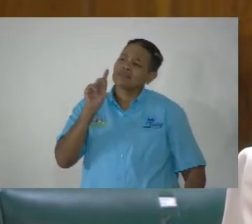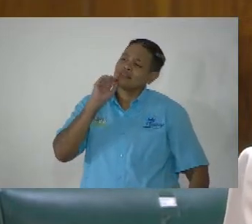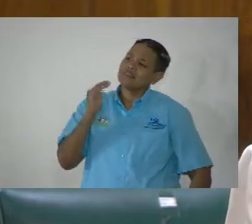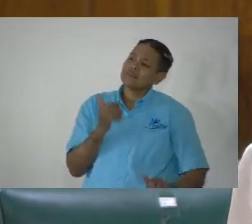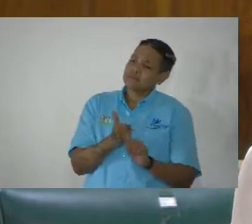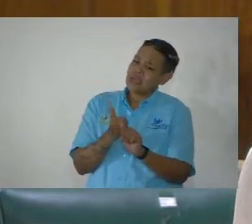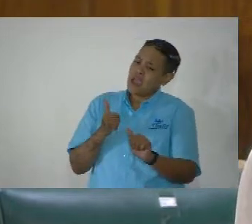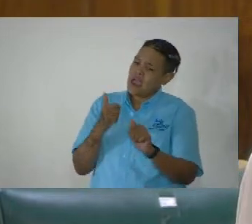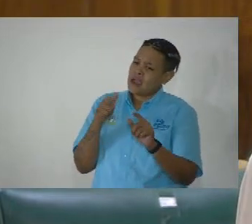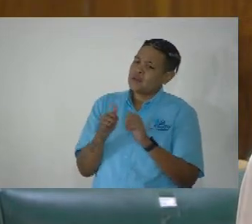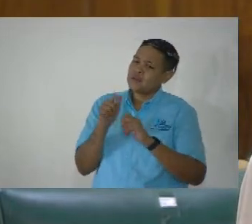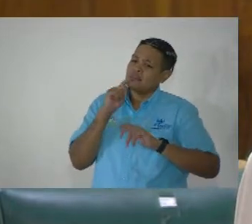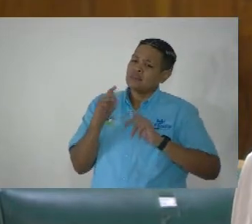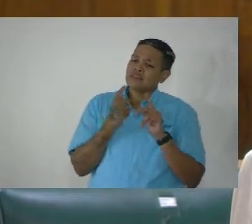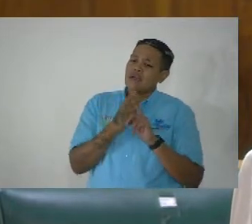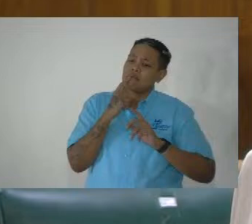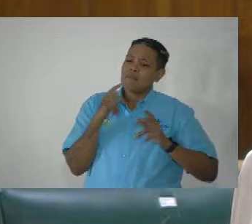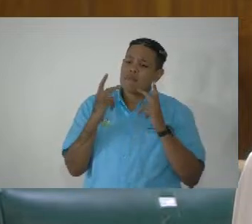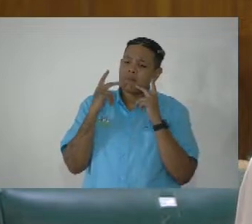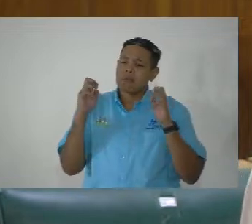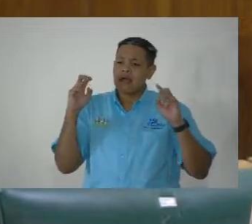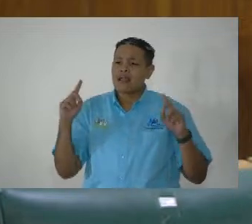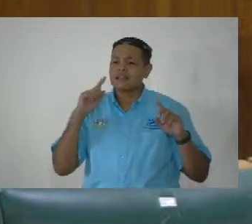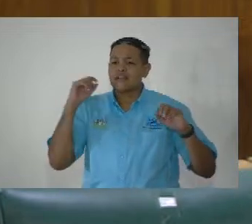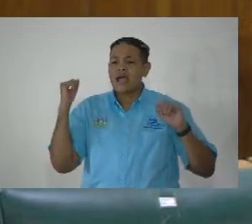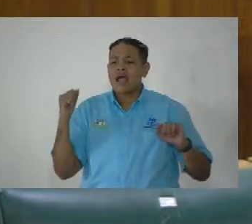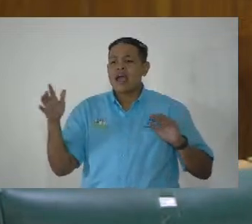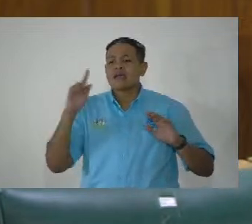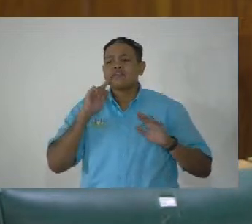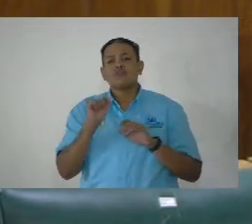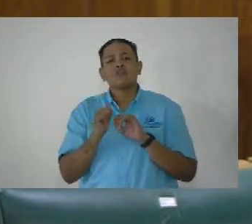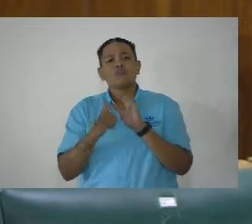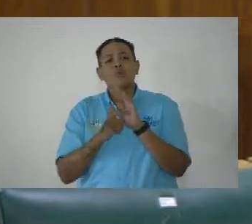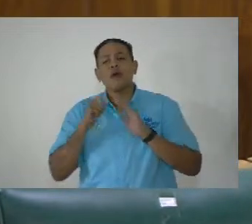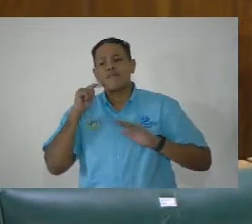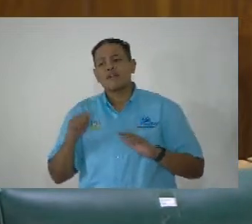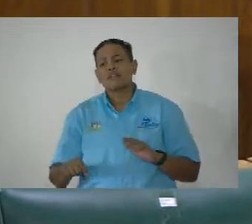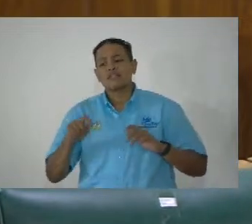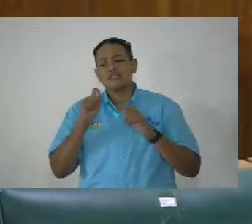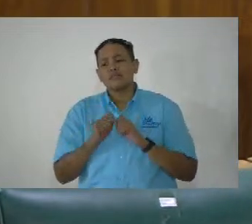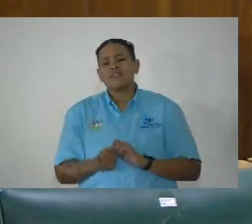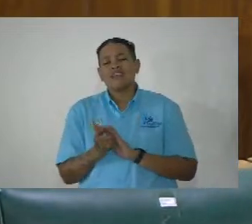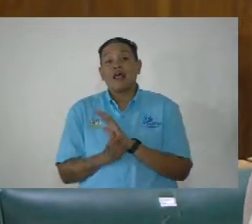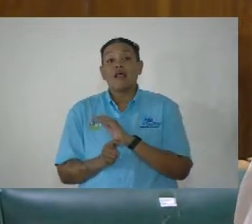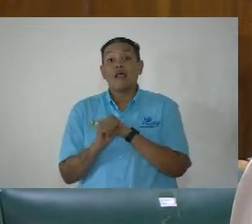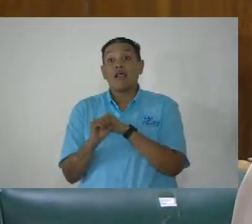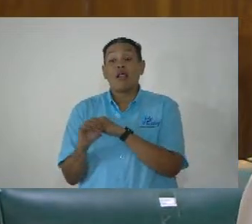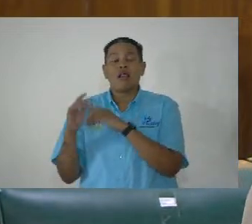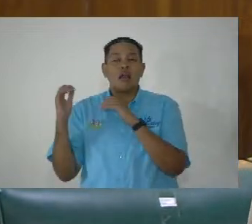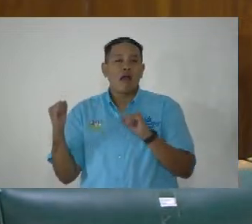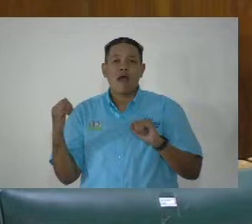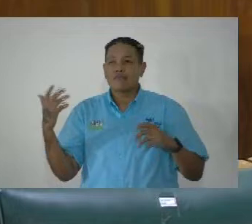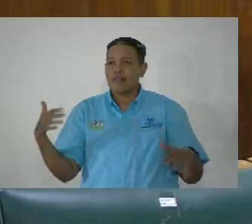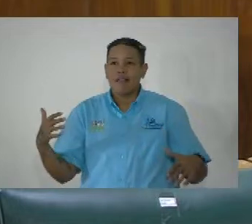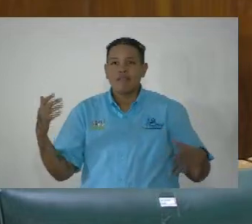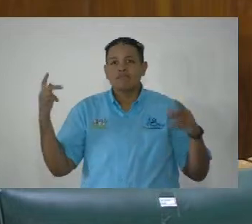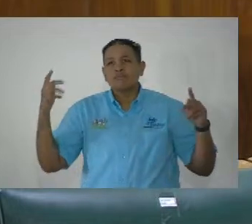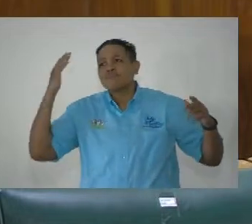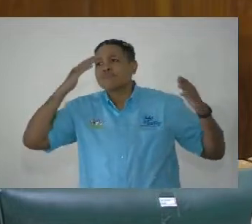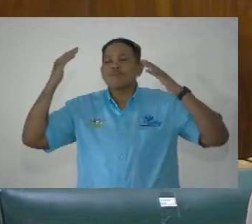behind with the kind of public education that is required for the specific legislation. We also don't